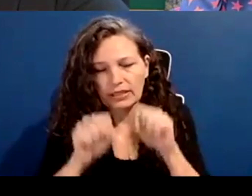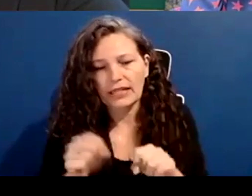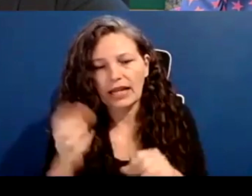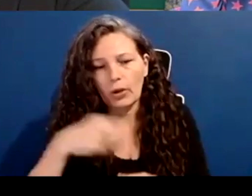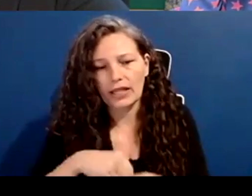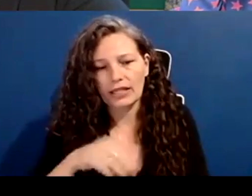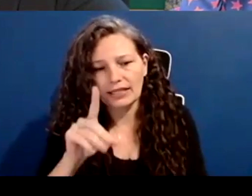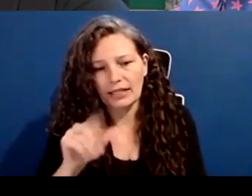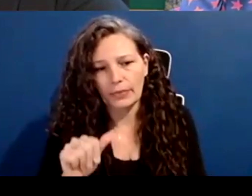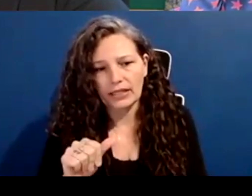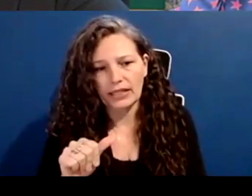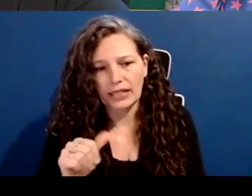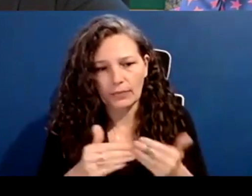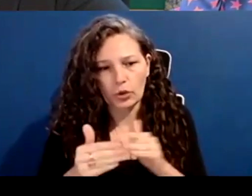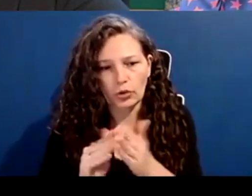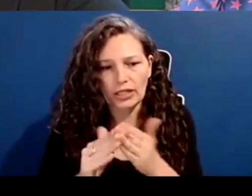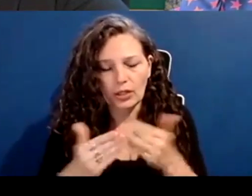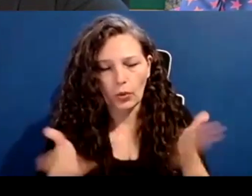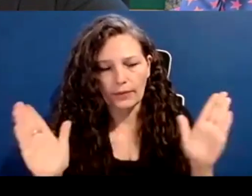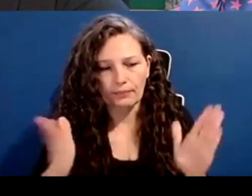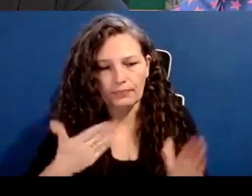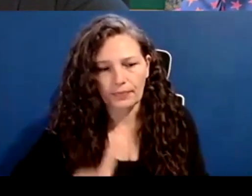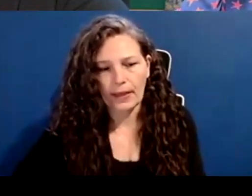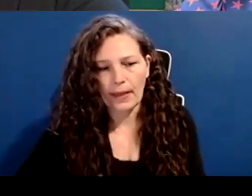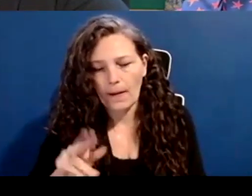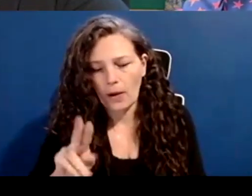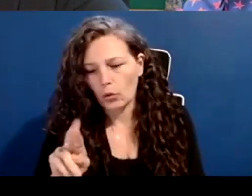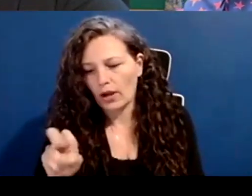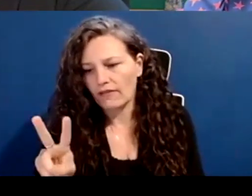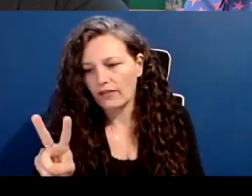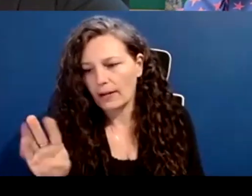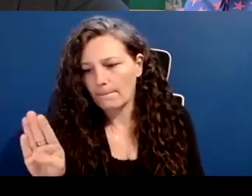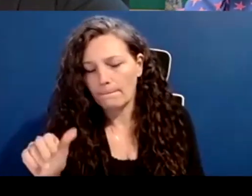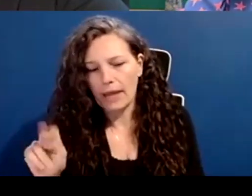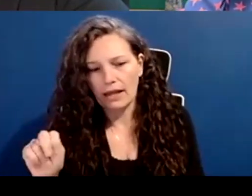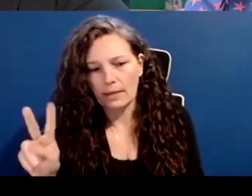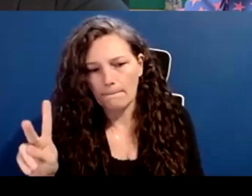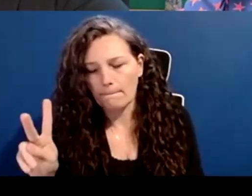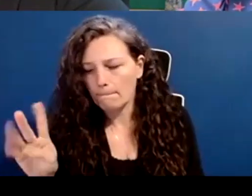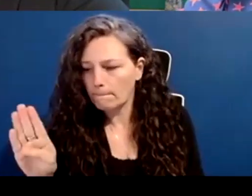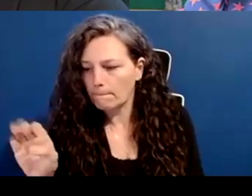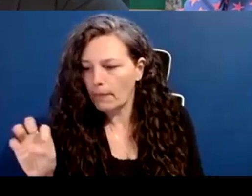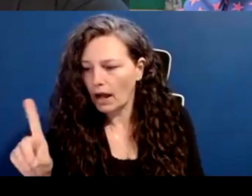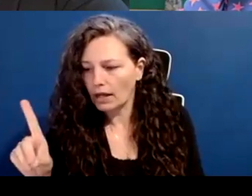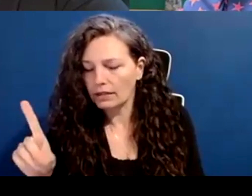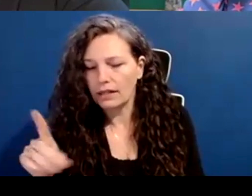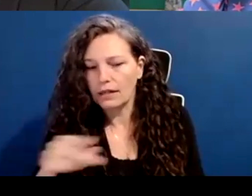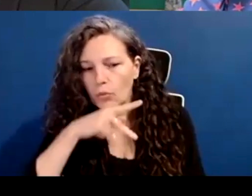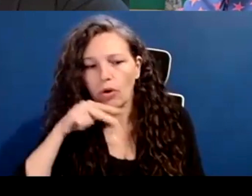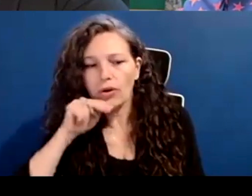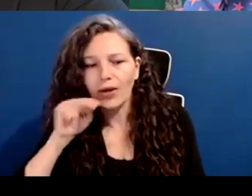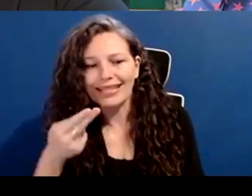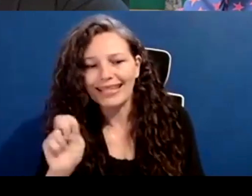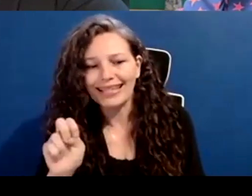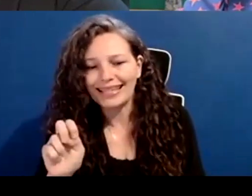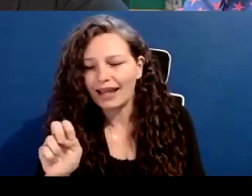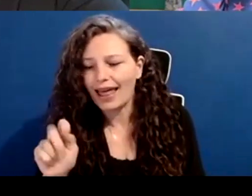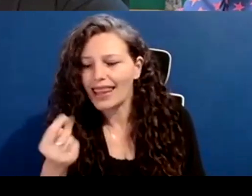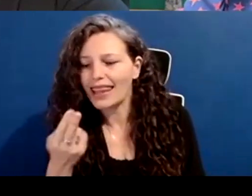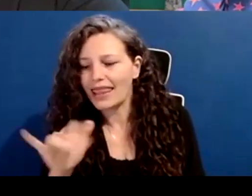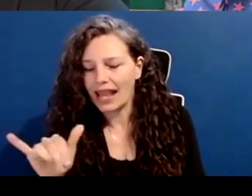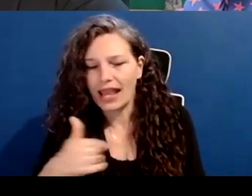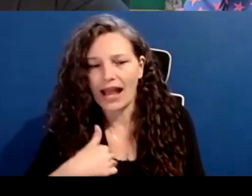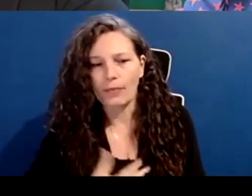more widely. My name is Ben Bond. Once again, I use he, they pronouns. I am a white person who is